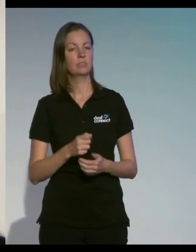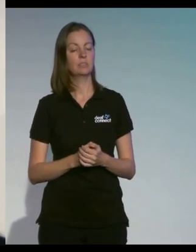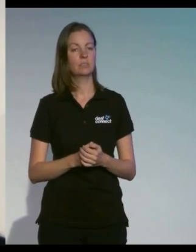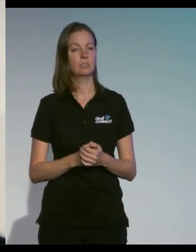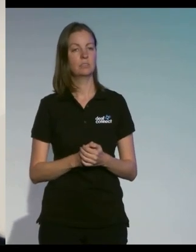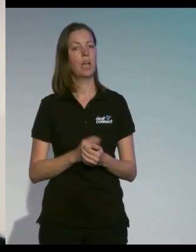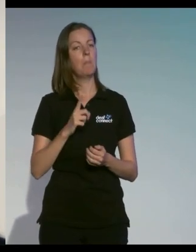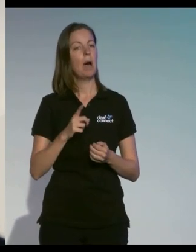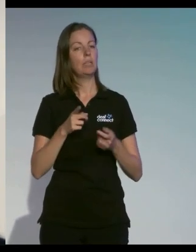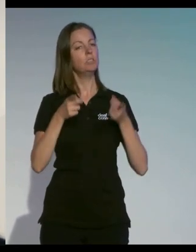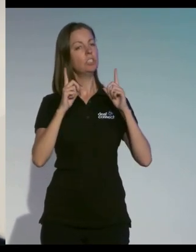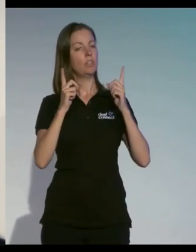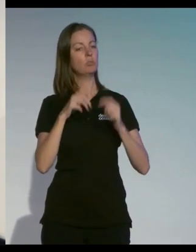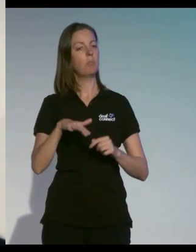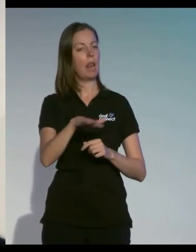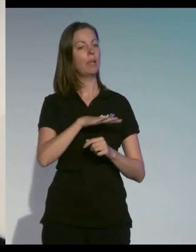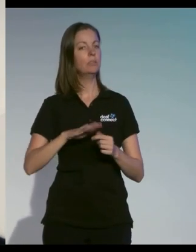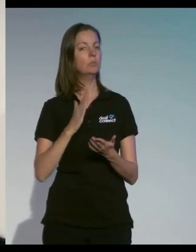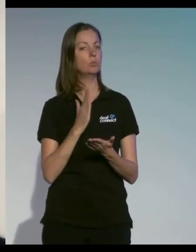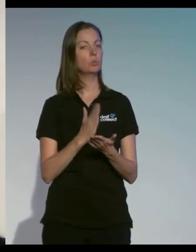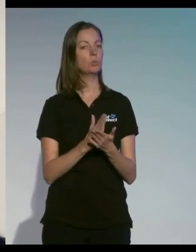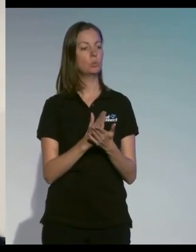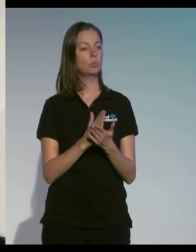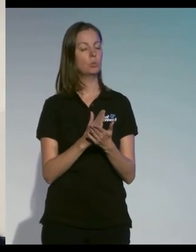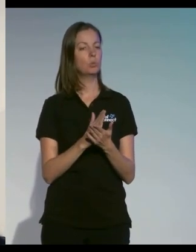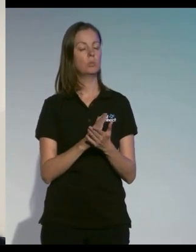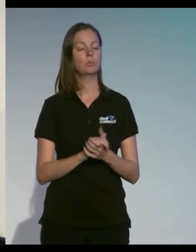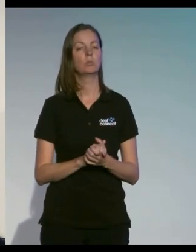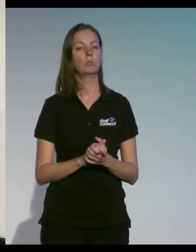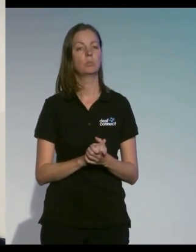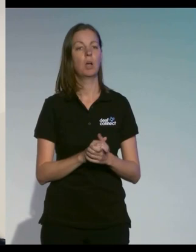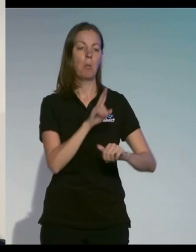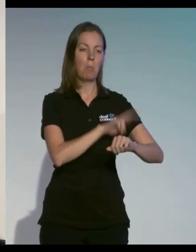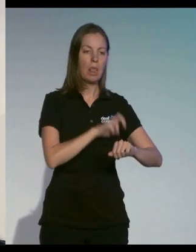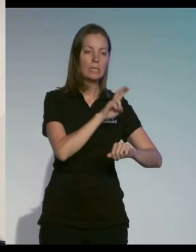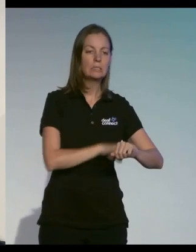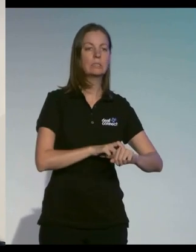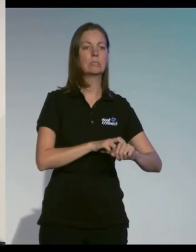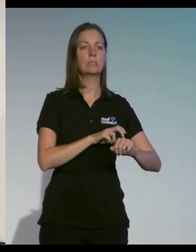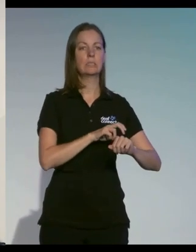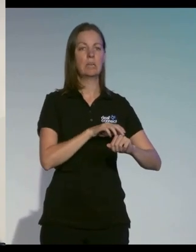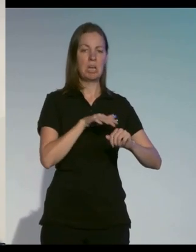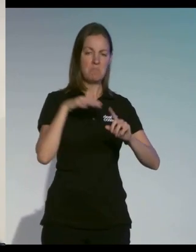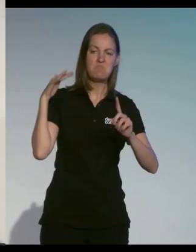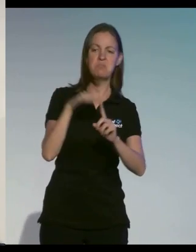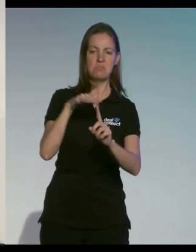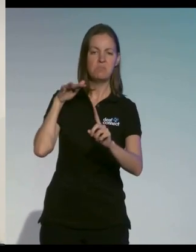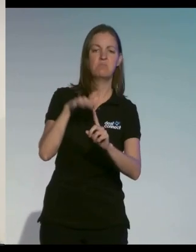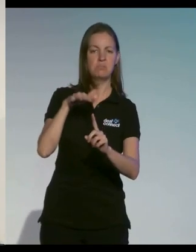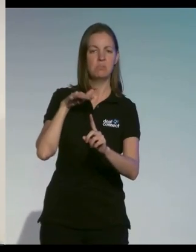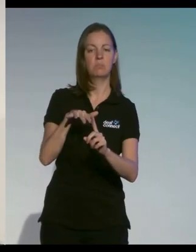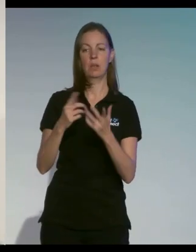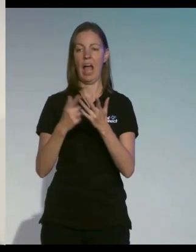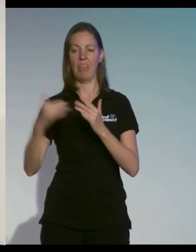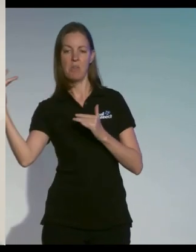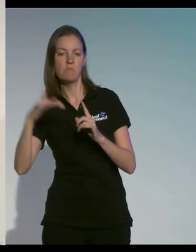a dangerous place, and there were police and other harassments, and